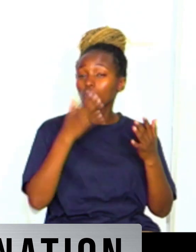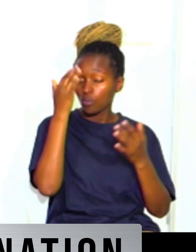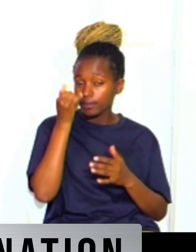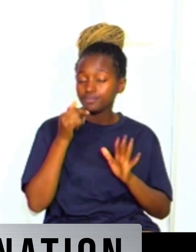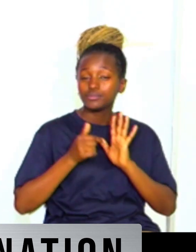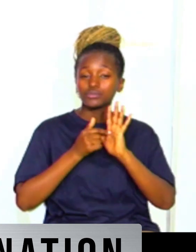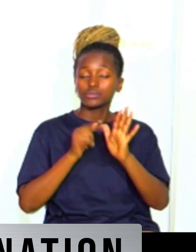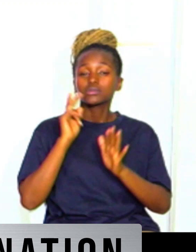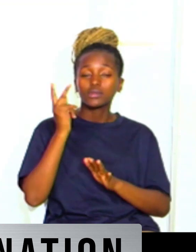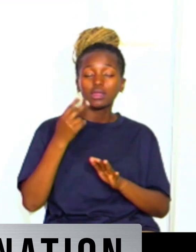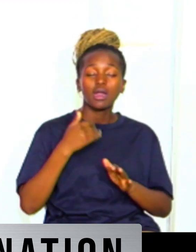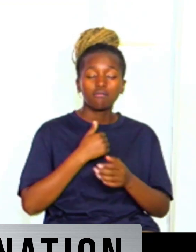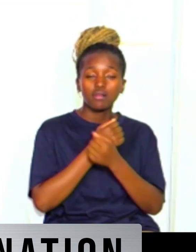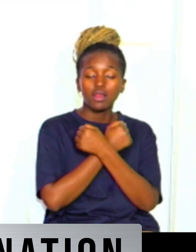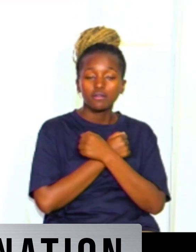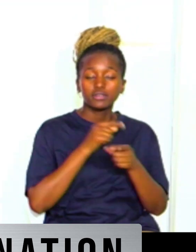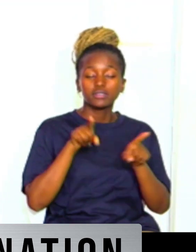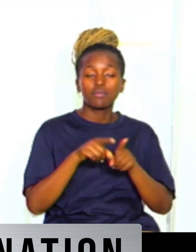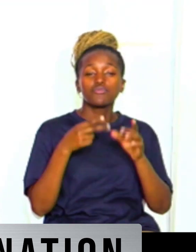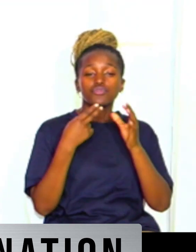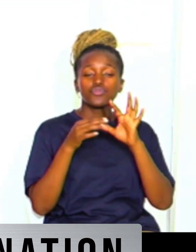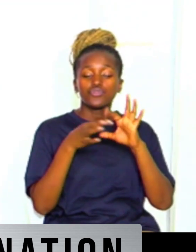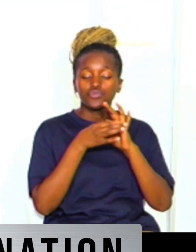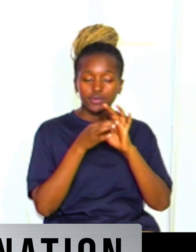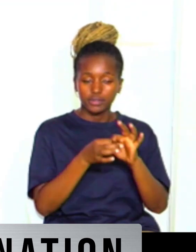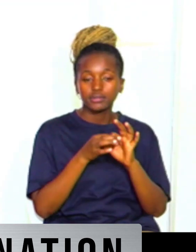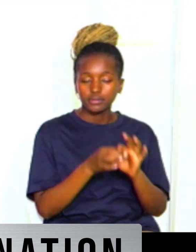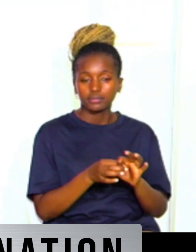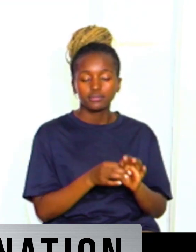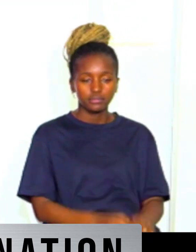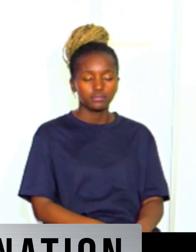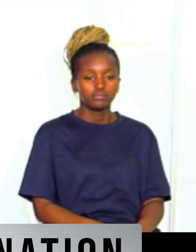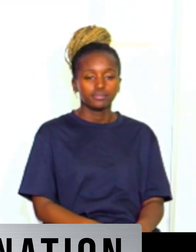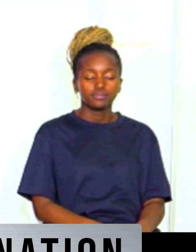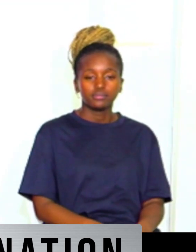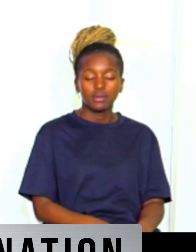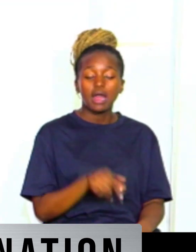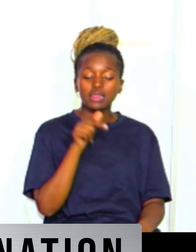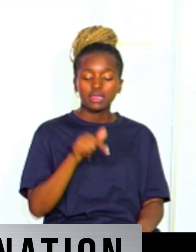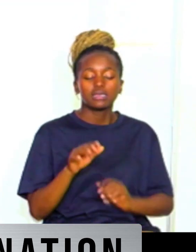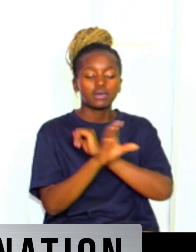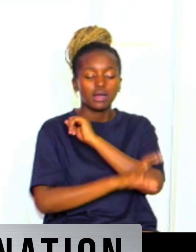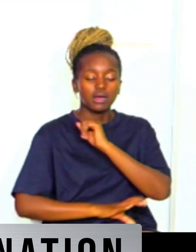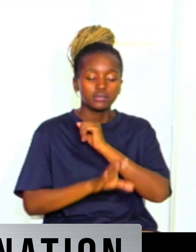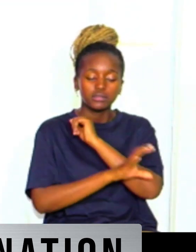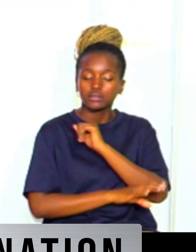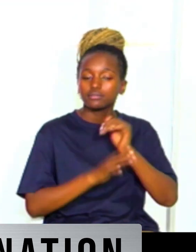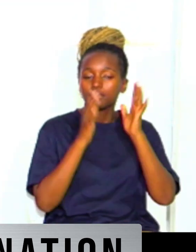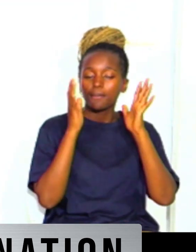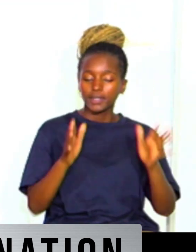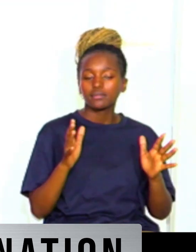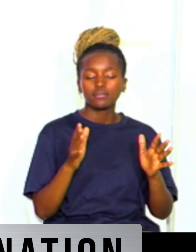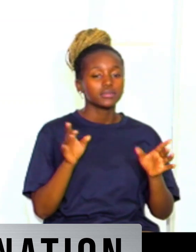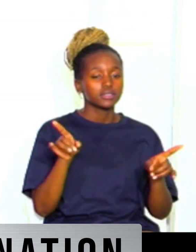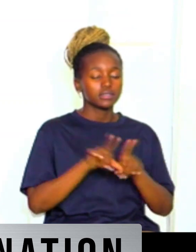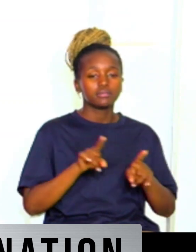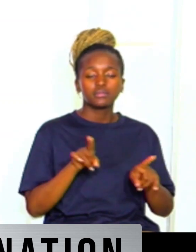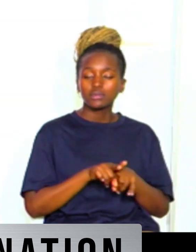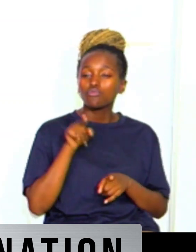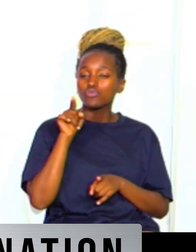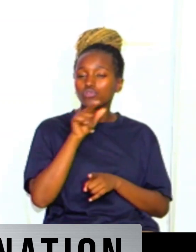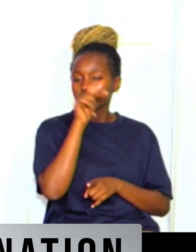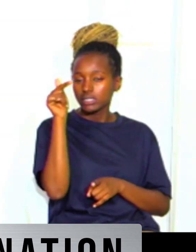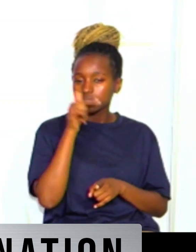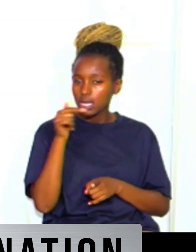love. Kuna upendo, unaona? So Kenya is a very great country. Tanzanians, you are